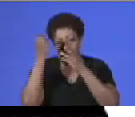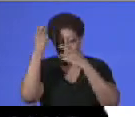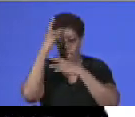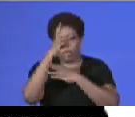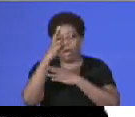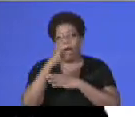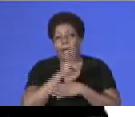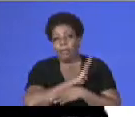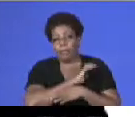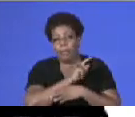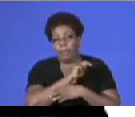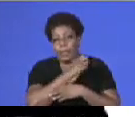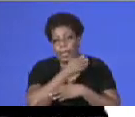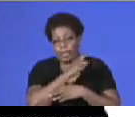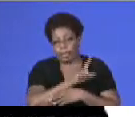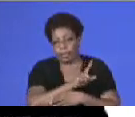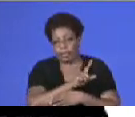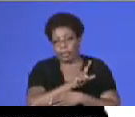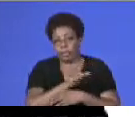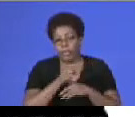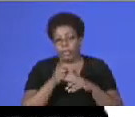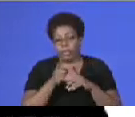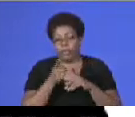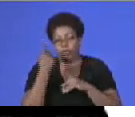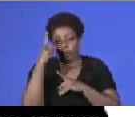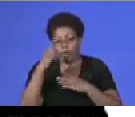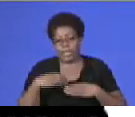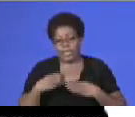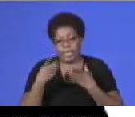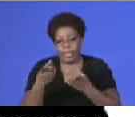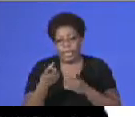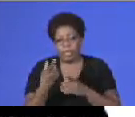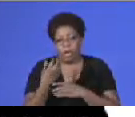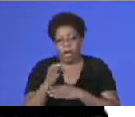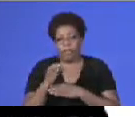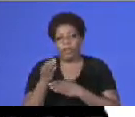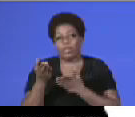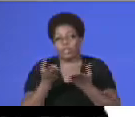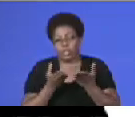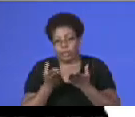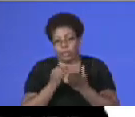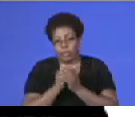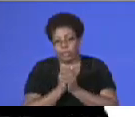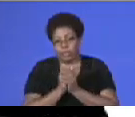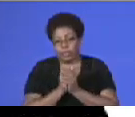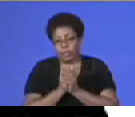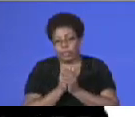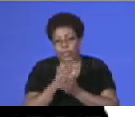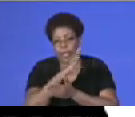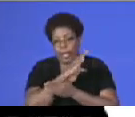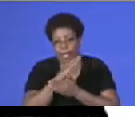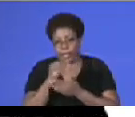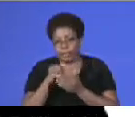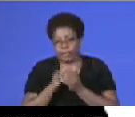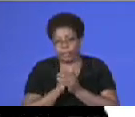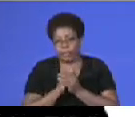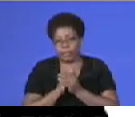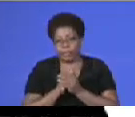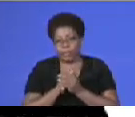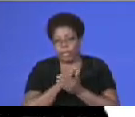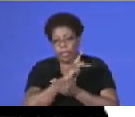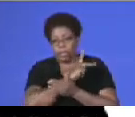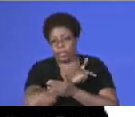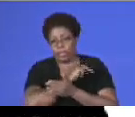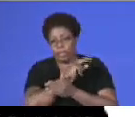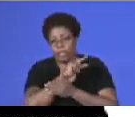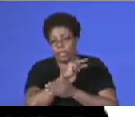his decade of service, and I welcome Commander Raymond King as the new